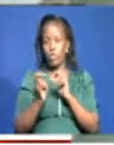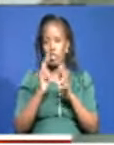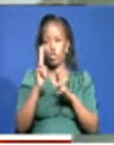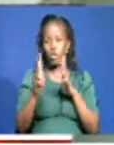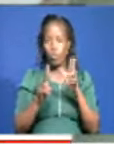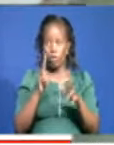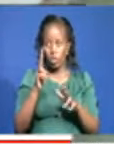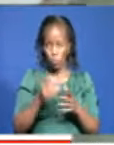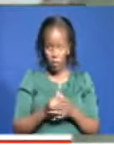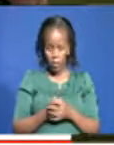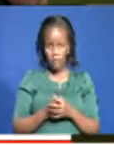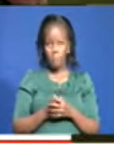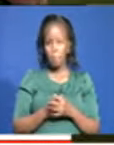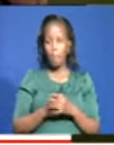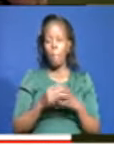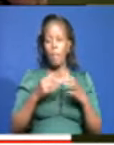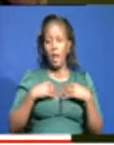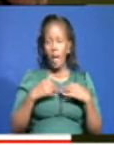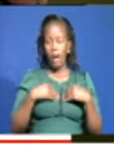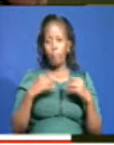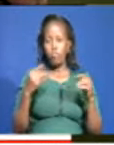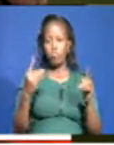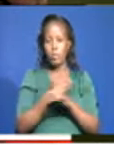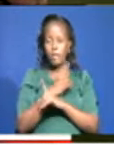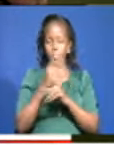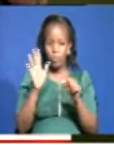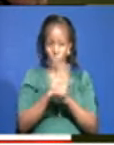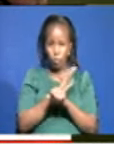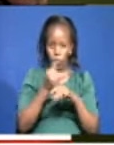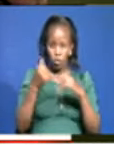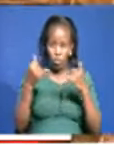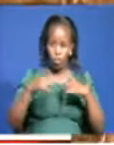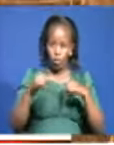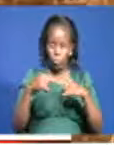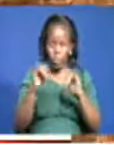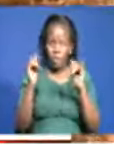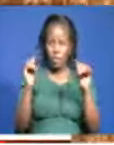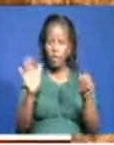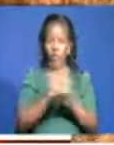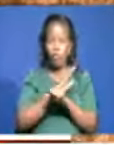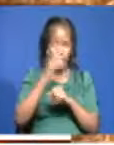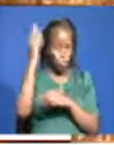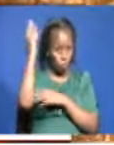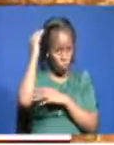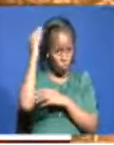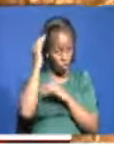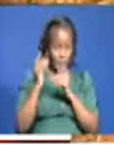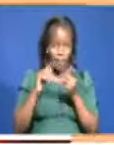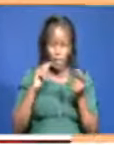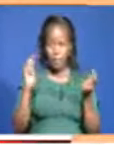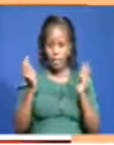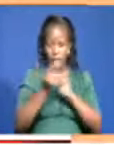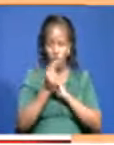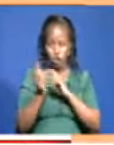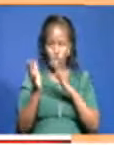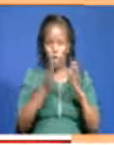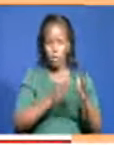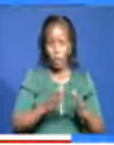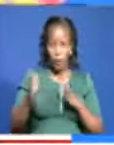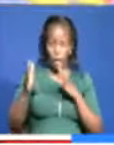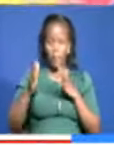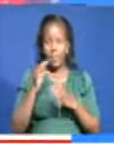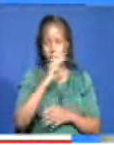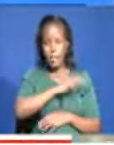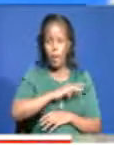The mandate of ATMIS is to fully implement the Somali Transition Plan. The multidimensional mission involves the